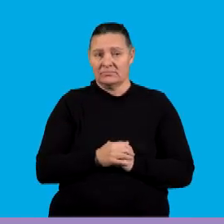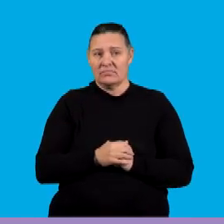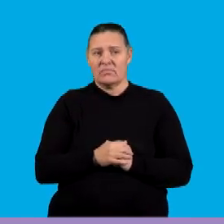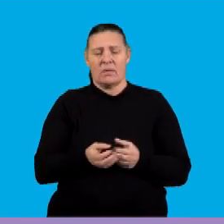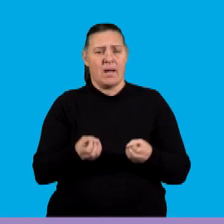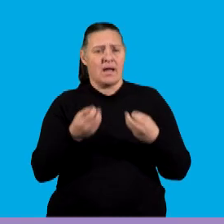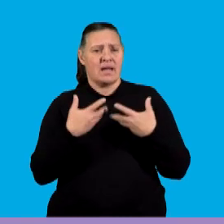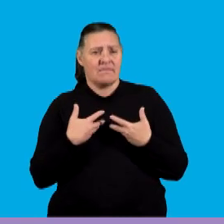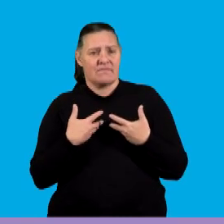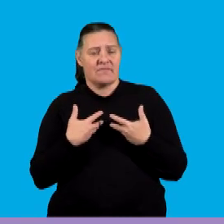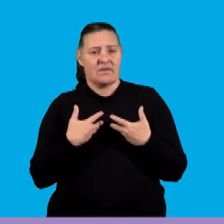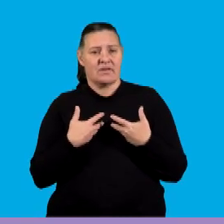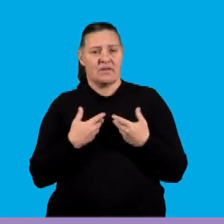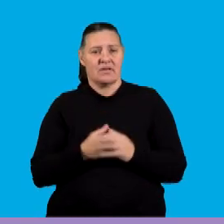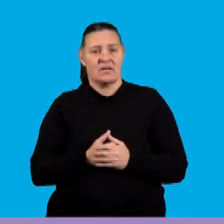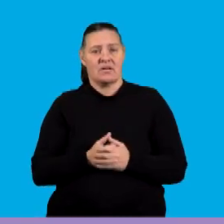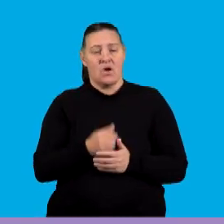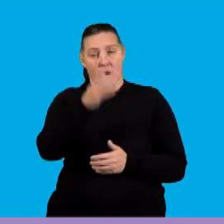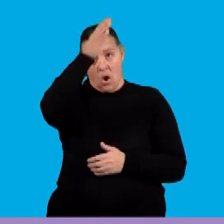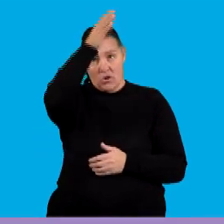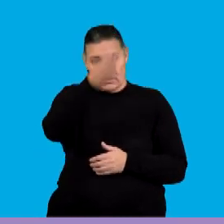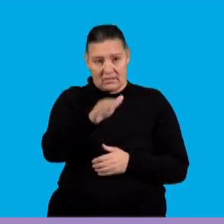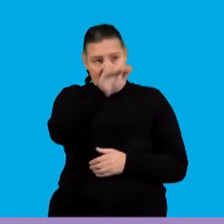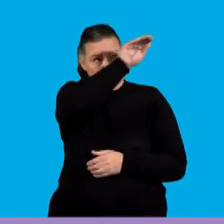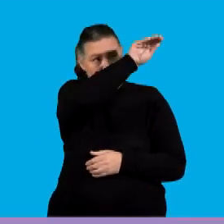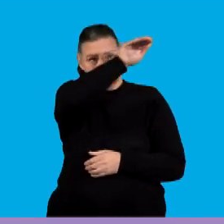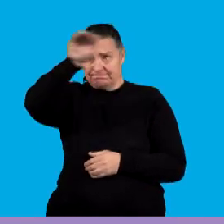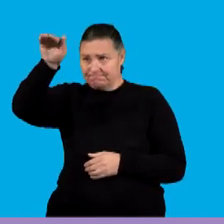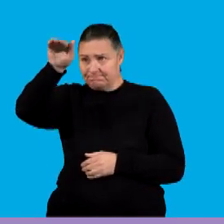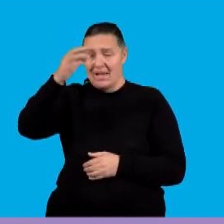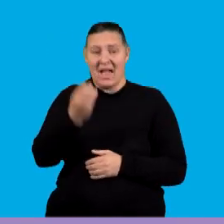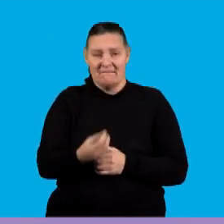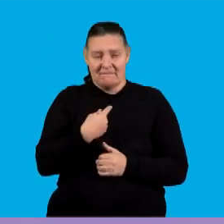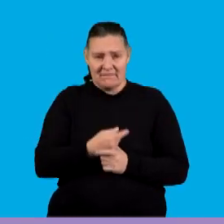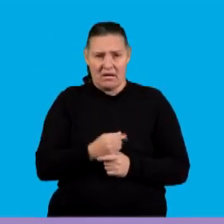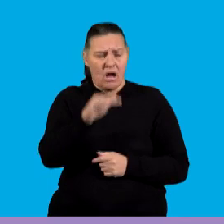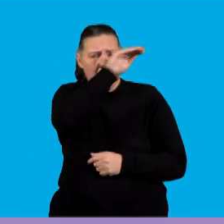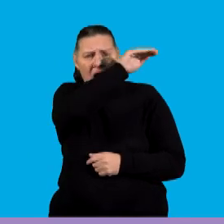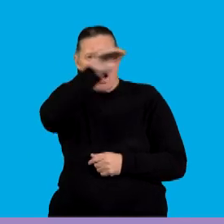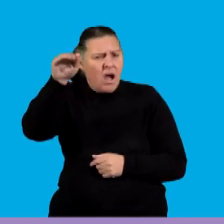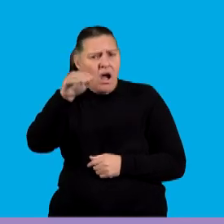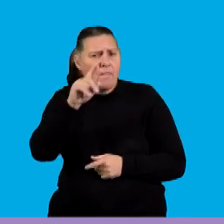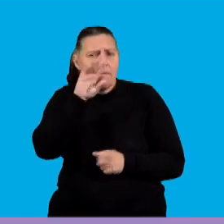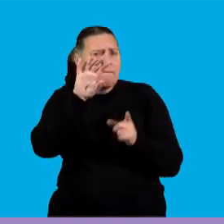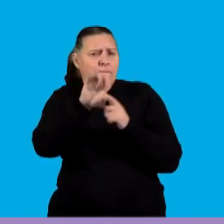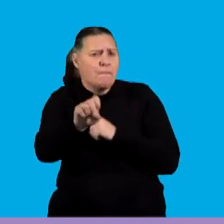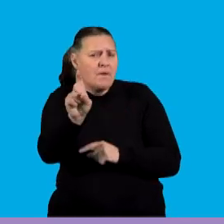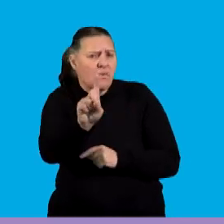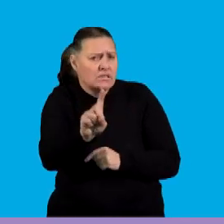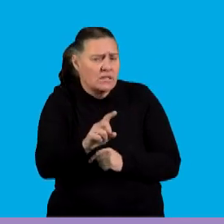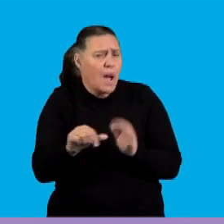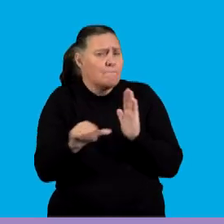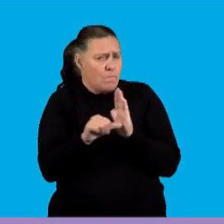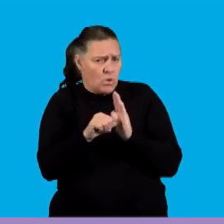have been given a horizontal line. Now what is important to note about a horizontal line is that